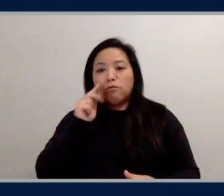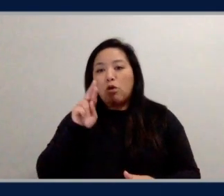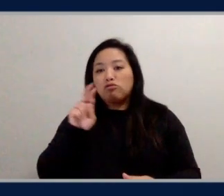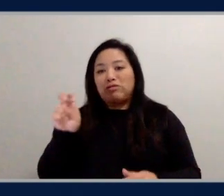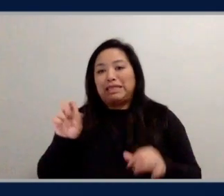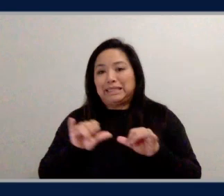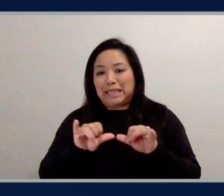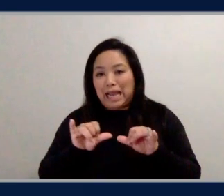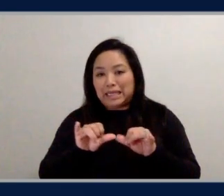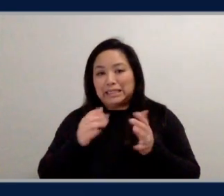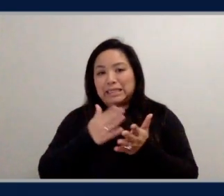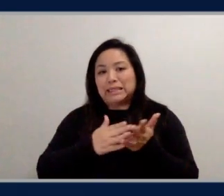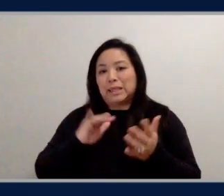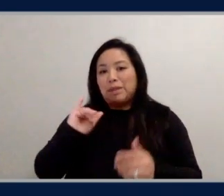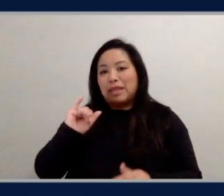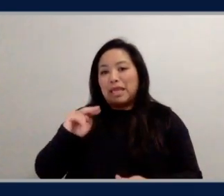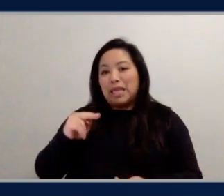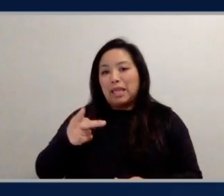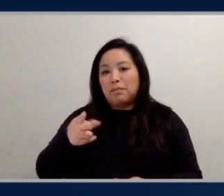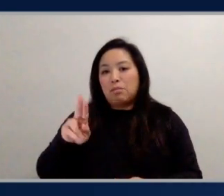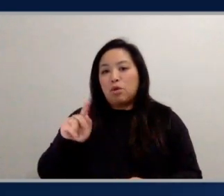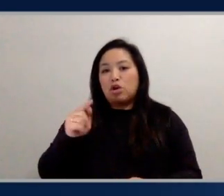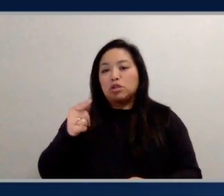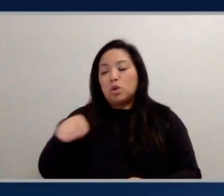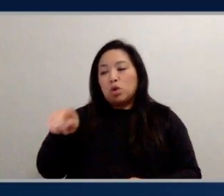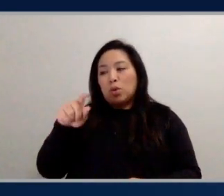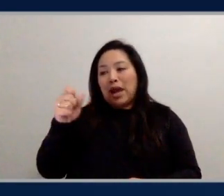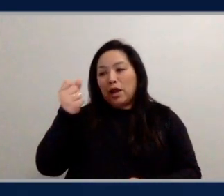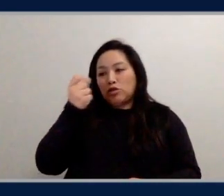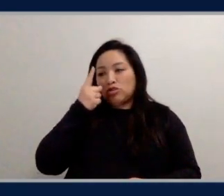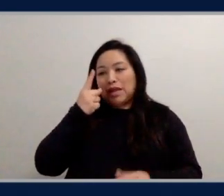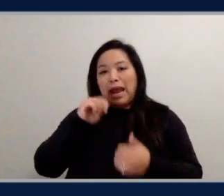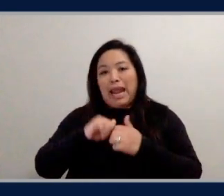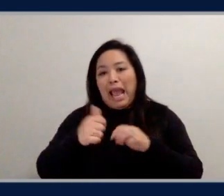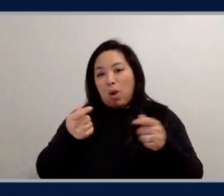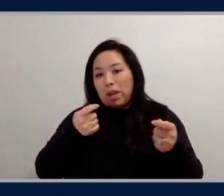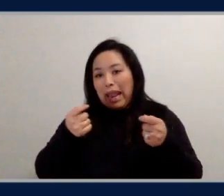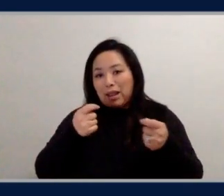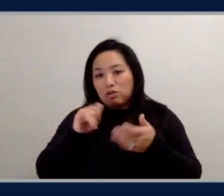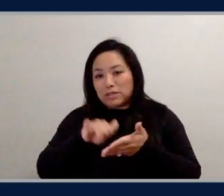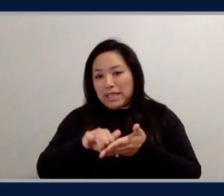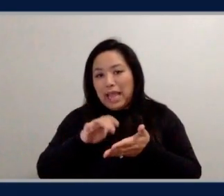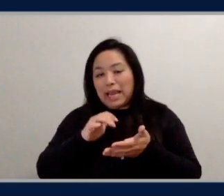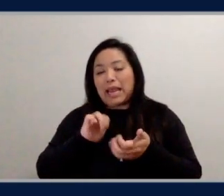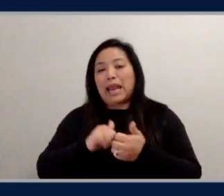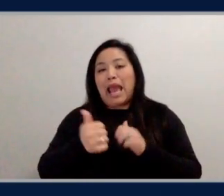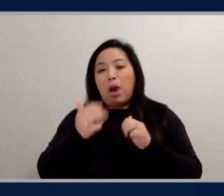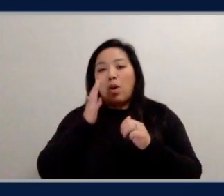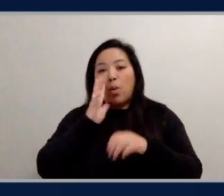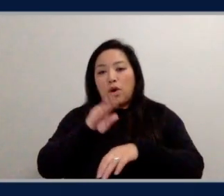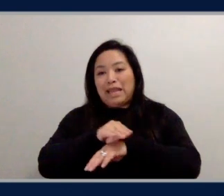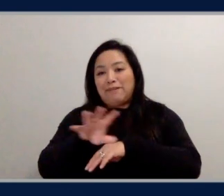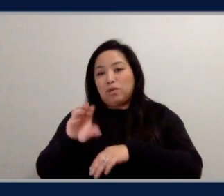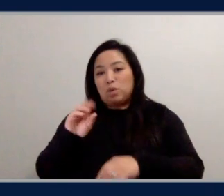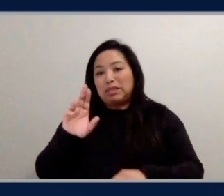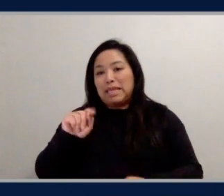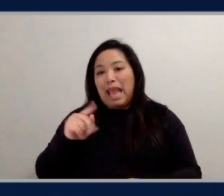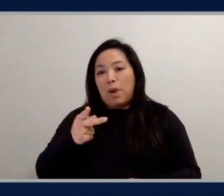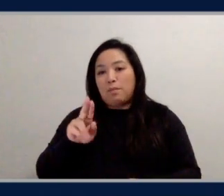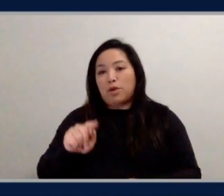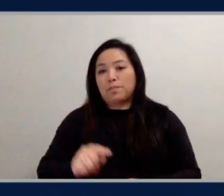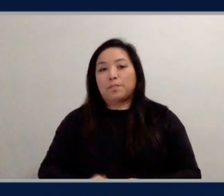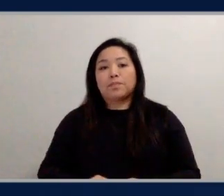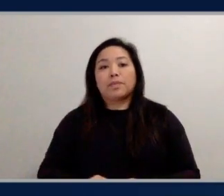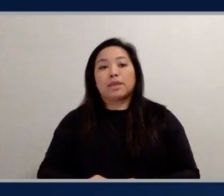what you're inputting there, so you can understand kind of how it's handling those things and how it might be influencing the output that you get. That's